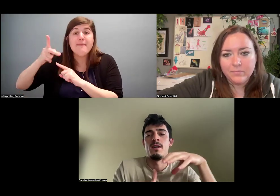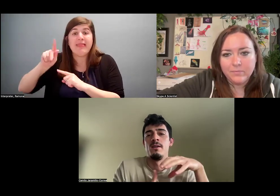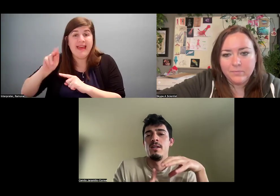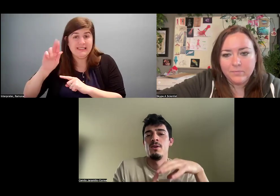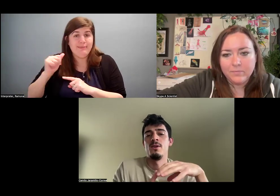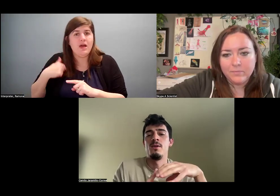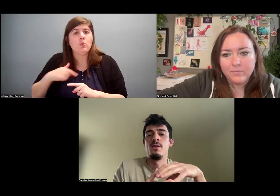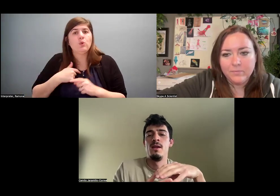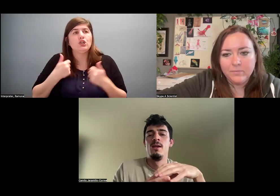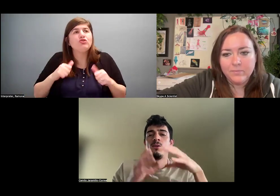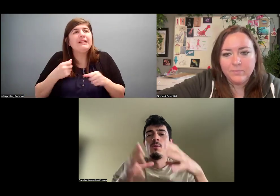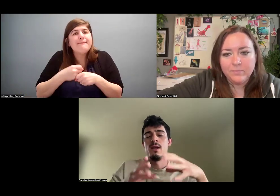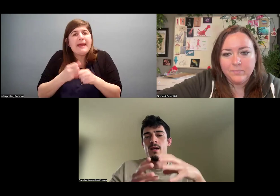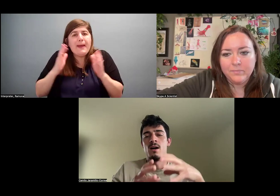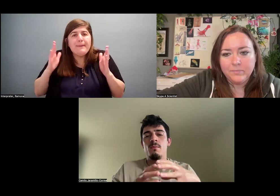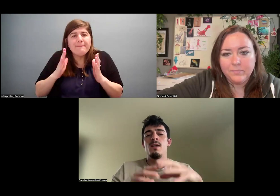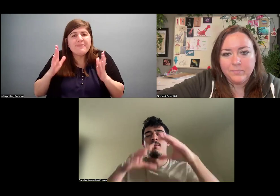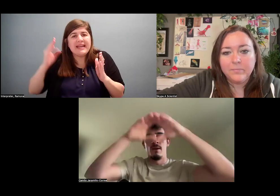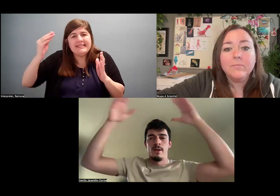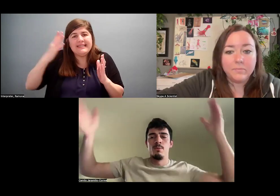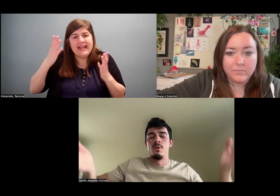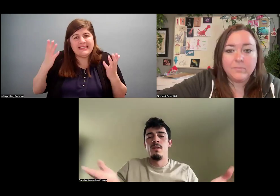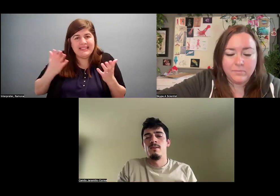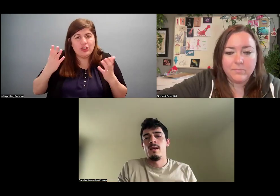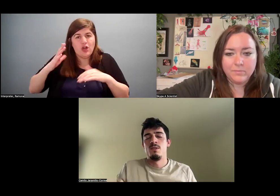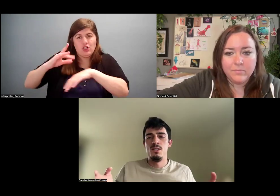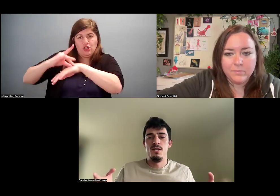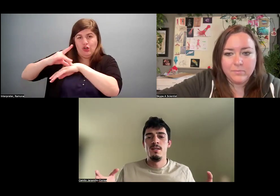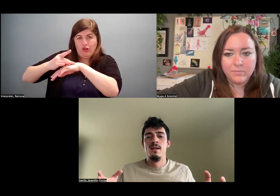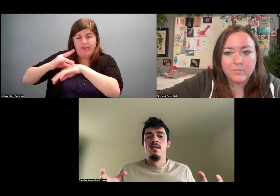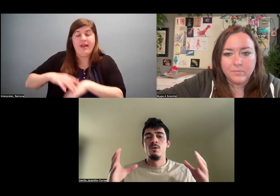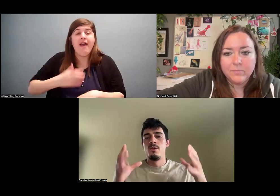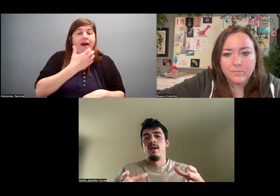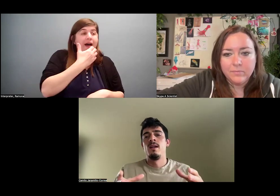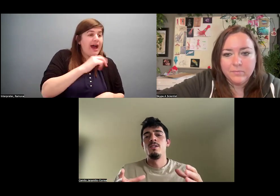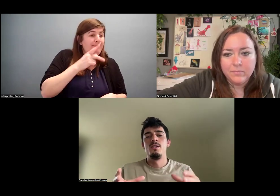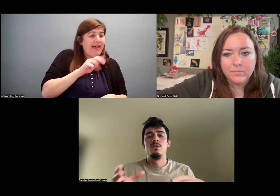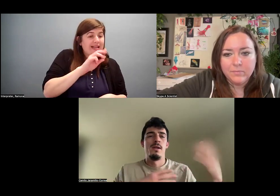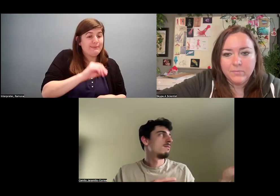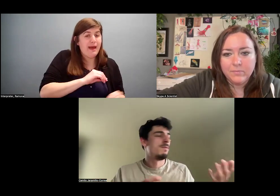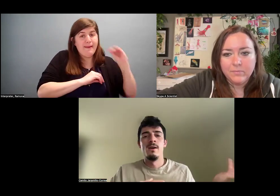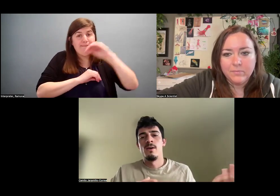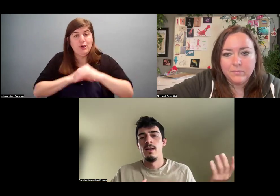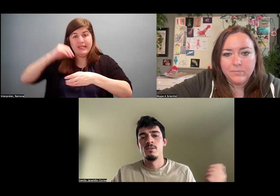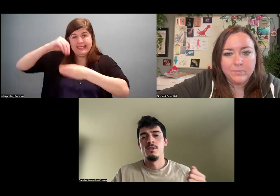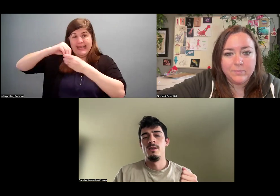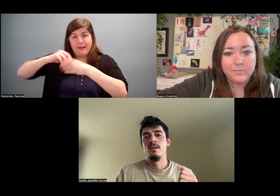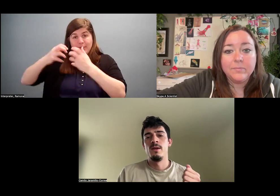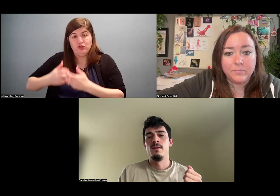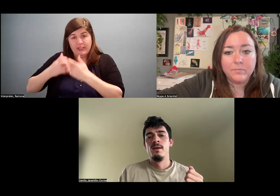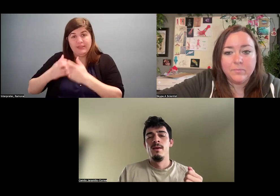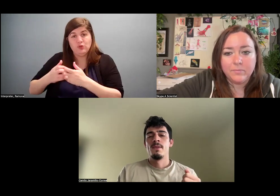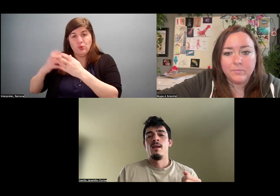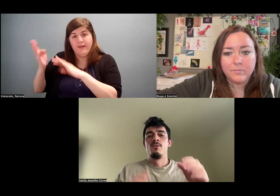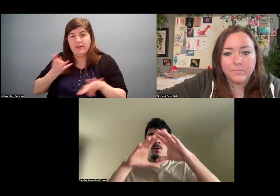mini sun here on Earth. So that'll be like a hot plasma, and we have to put it inside a machine to create energy to like feed our electricity